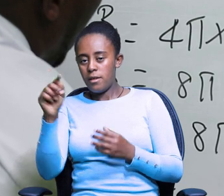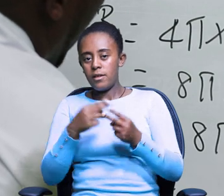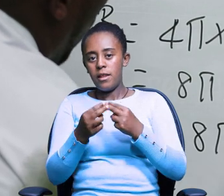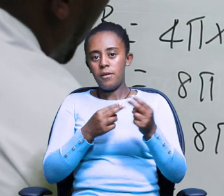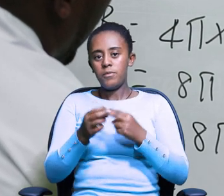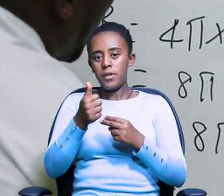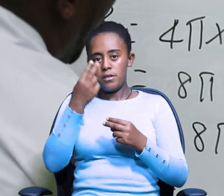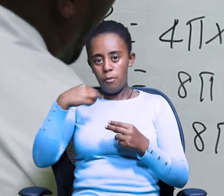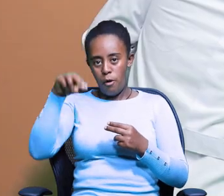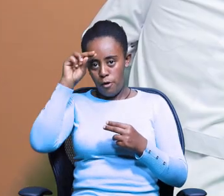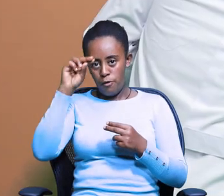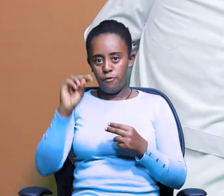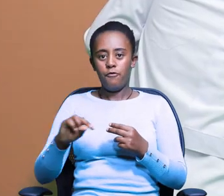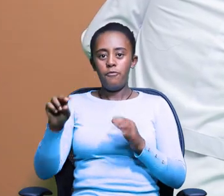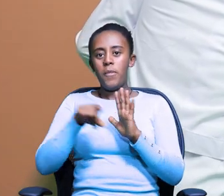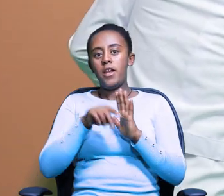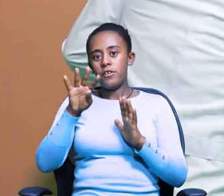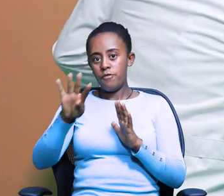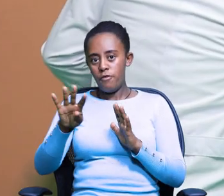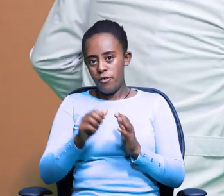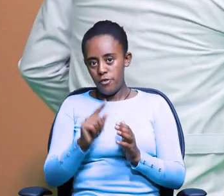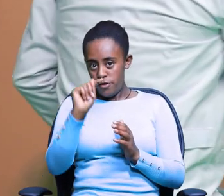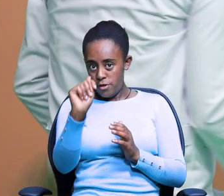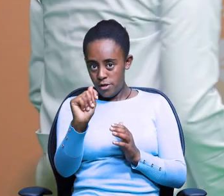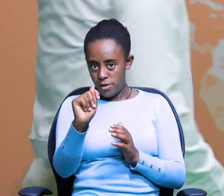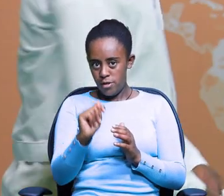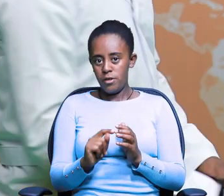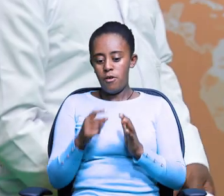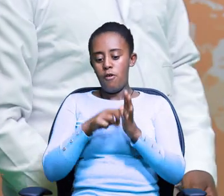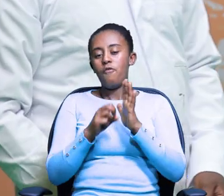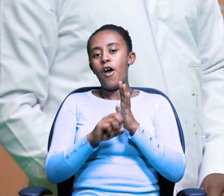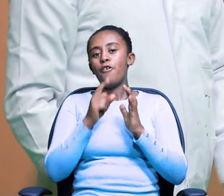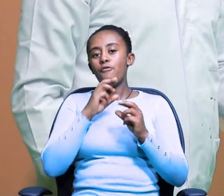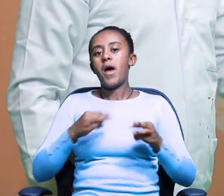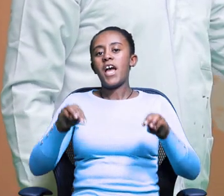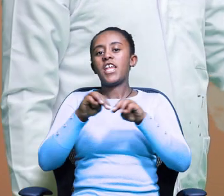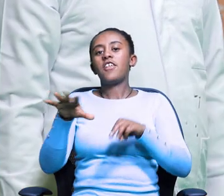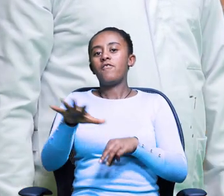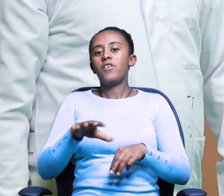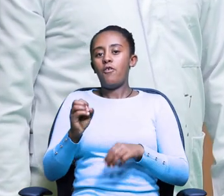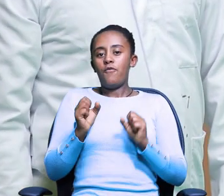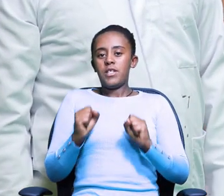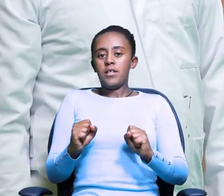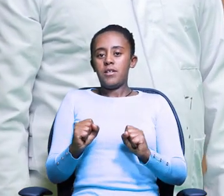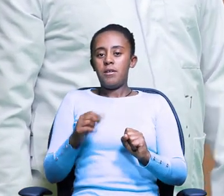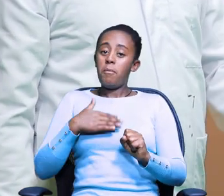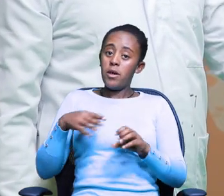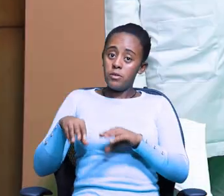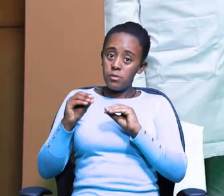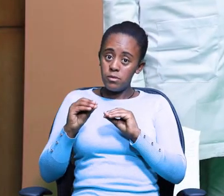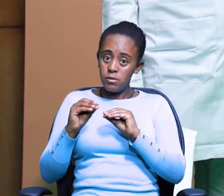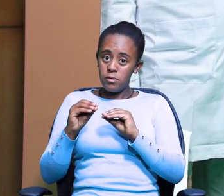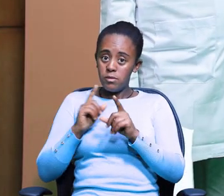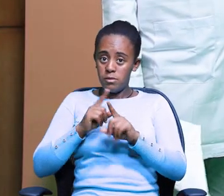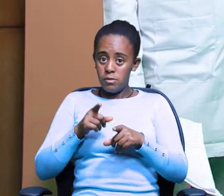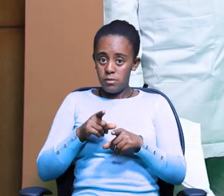times 10 to the power of minus 4. Tesla is the value of magnetic field of strengths. My student, can you get